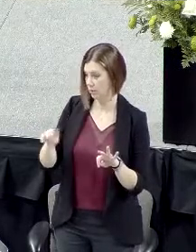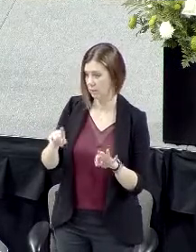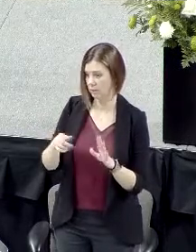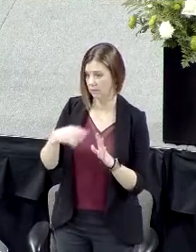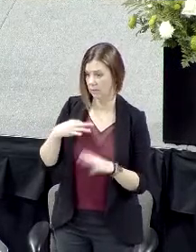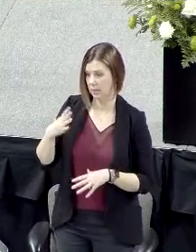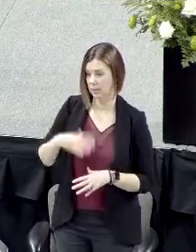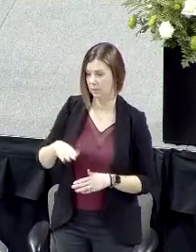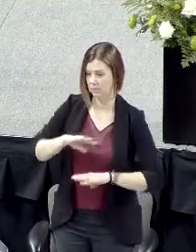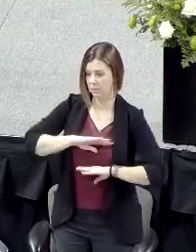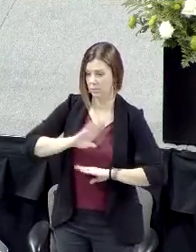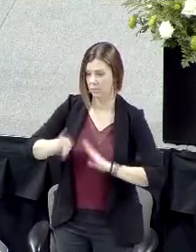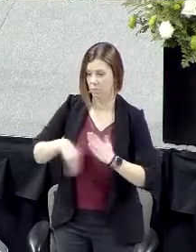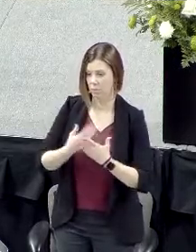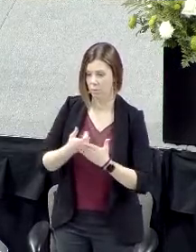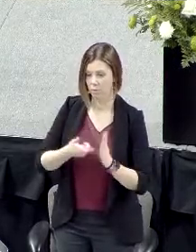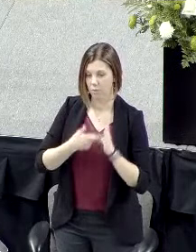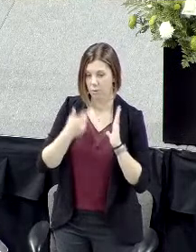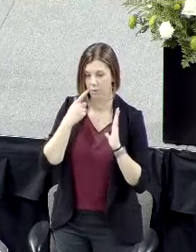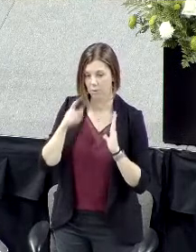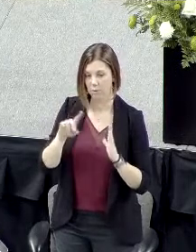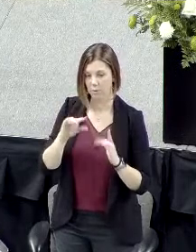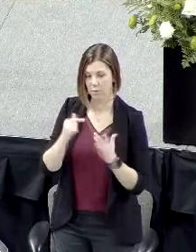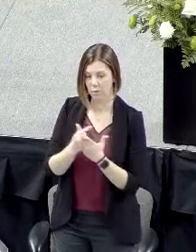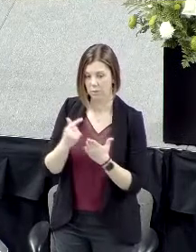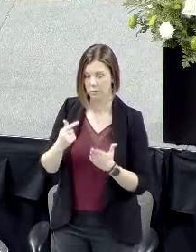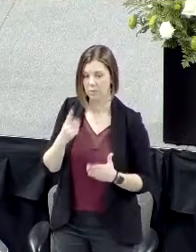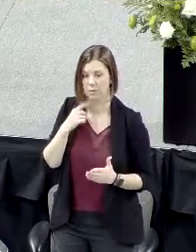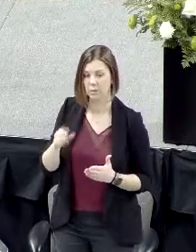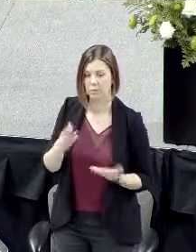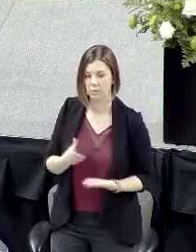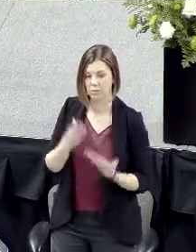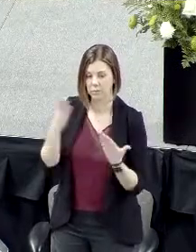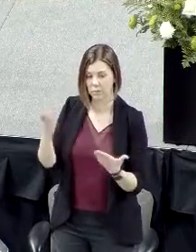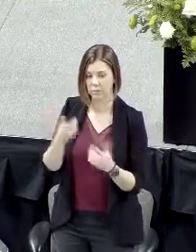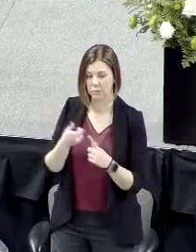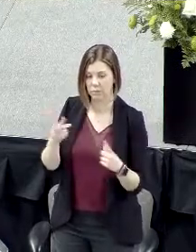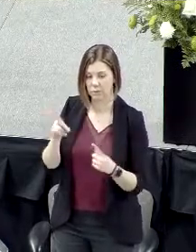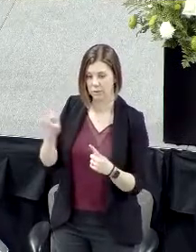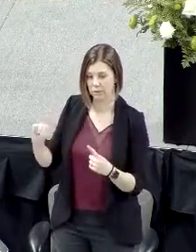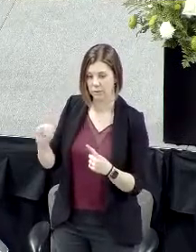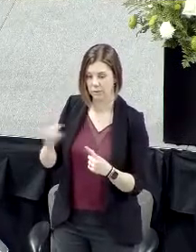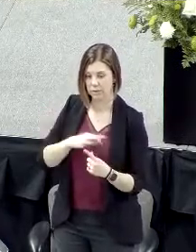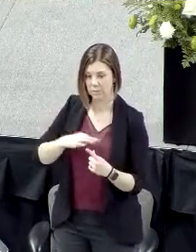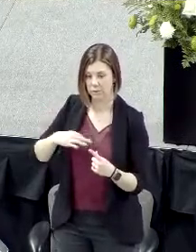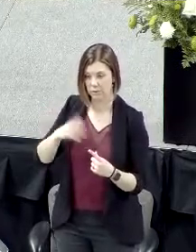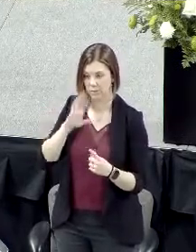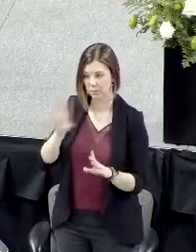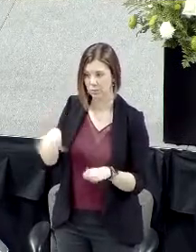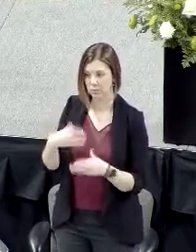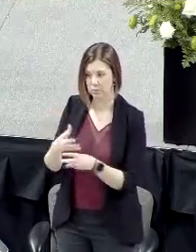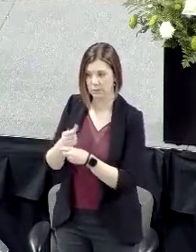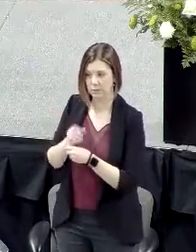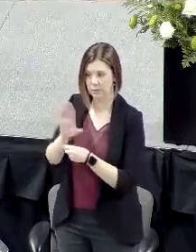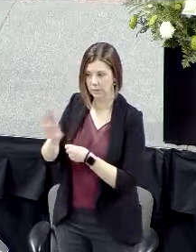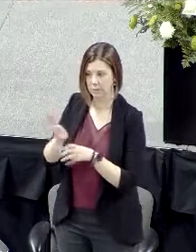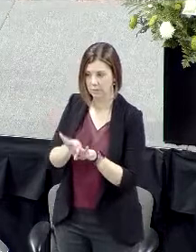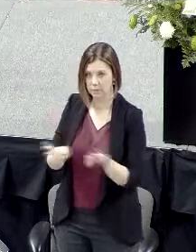for graduation and are recommended by the deans and faculty to receive these degrees.